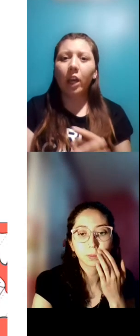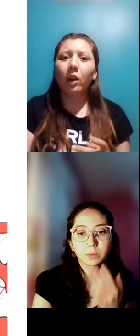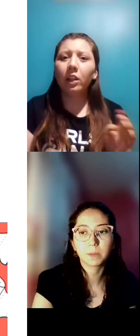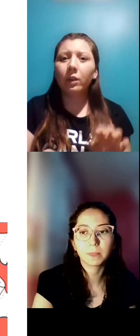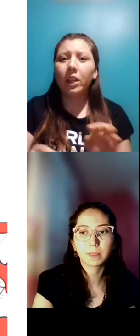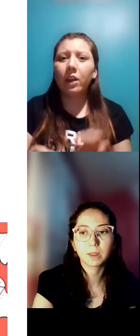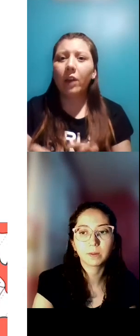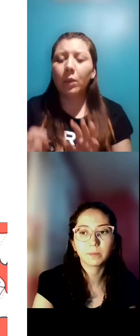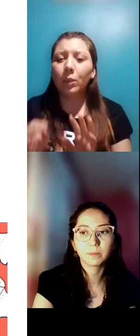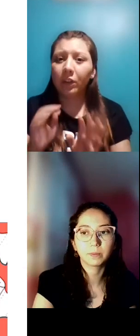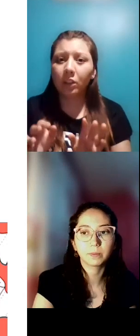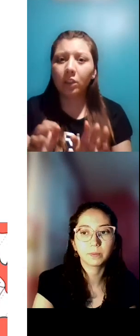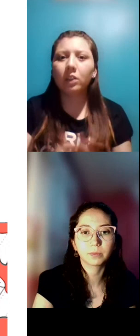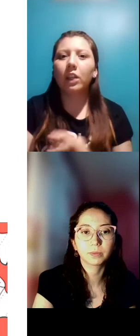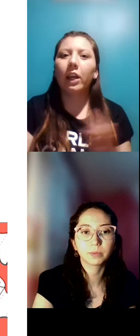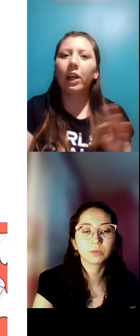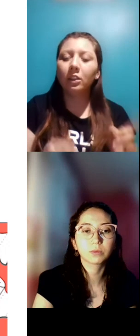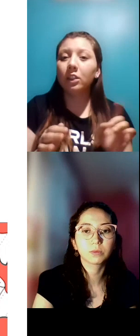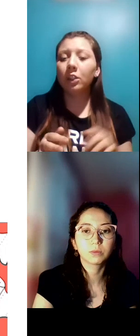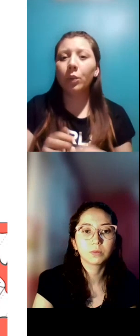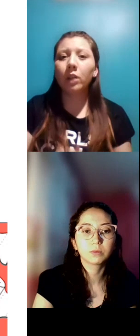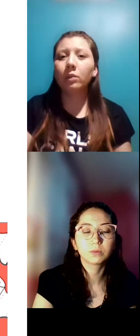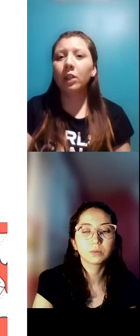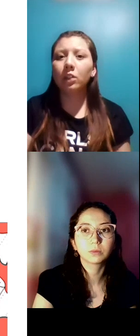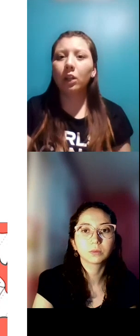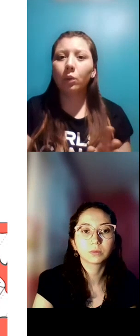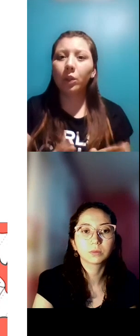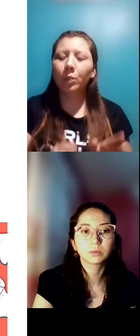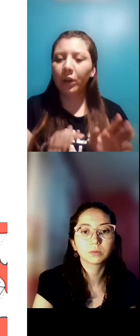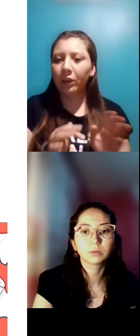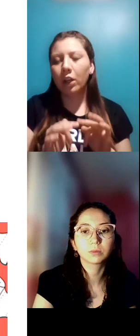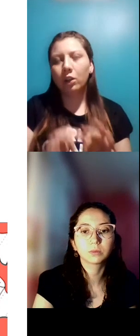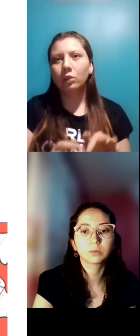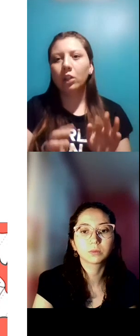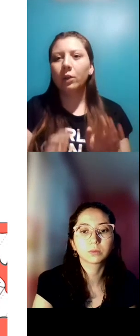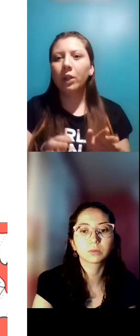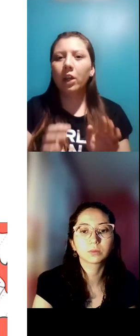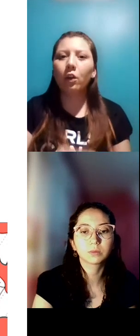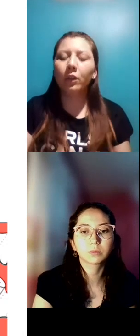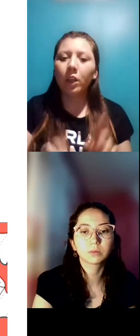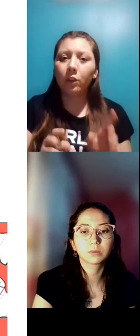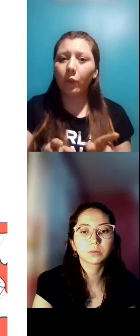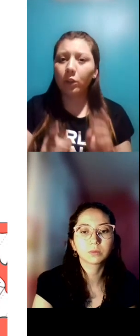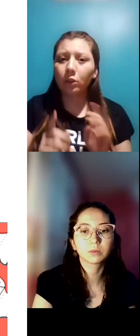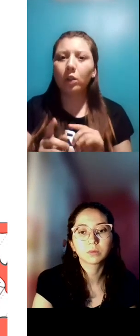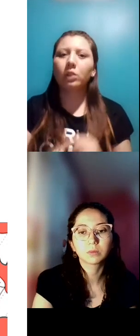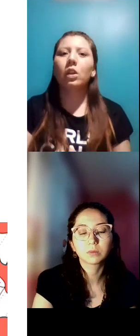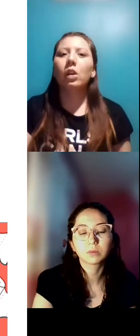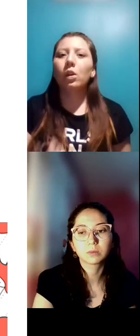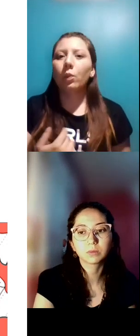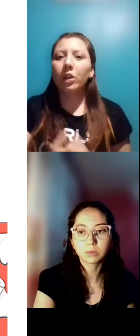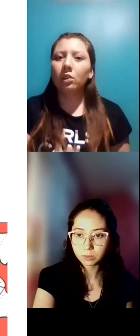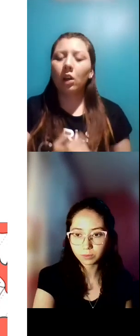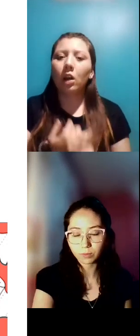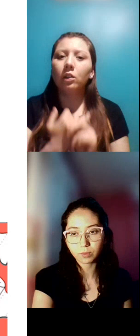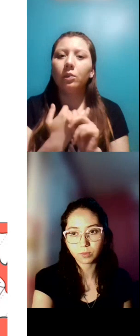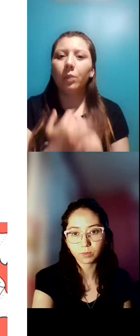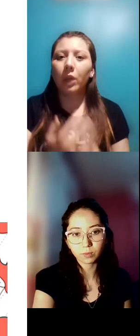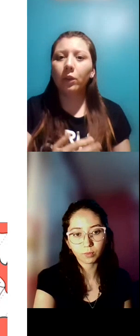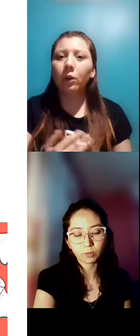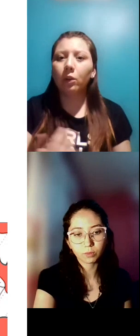Prevention. Can diarrhea be prevented? There are certain behaviors that can prevent acute diarrhea of infection cause,